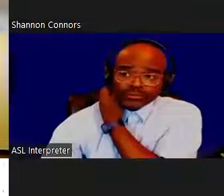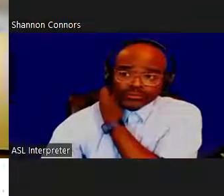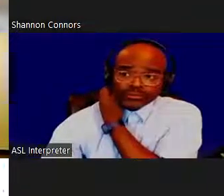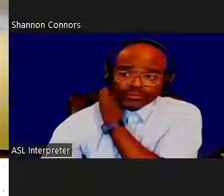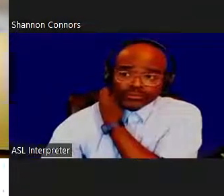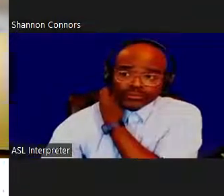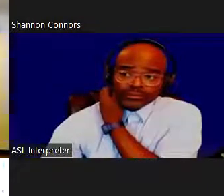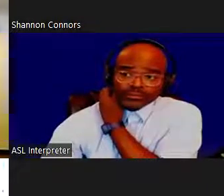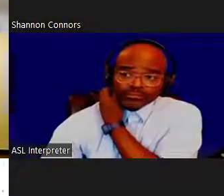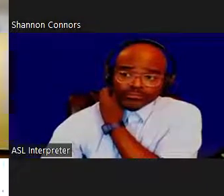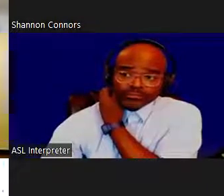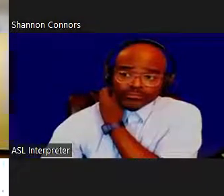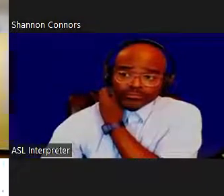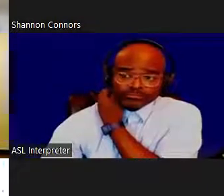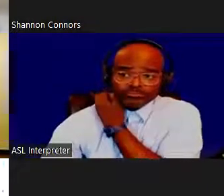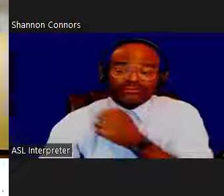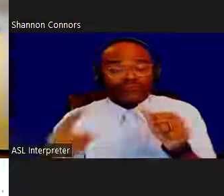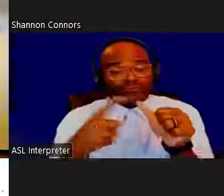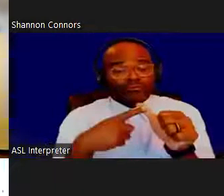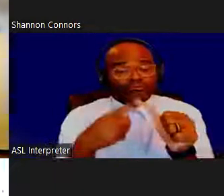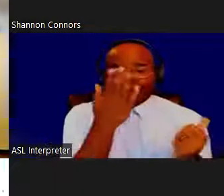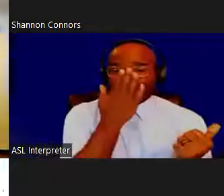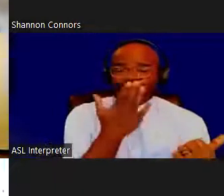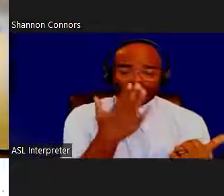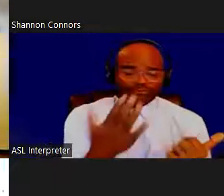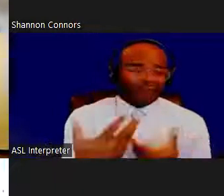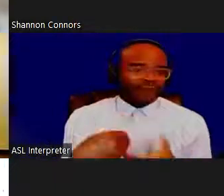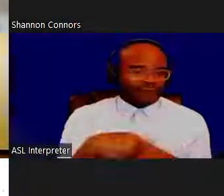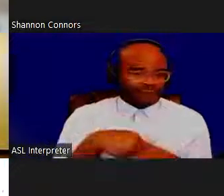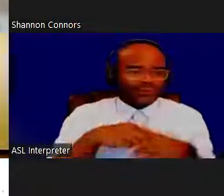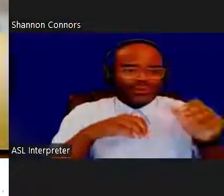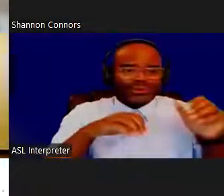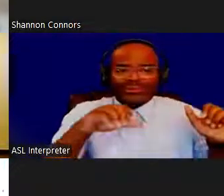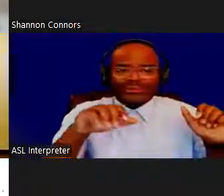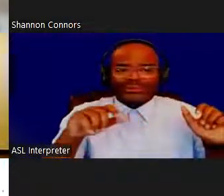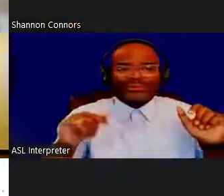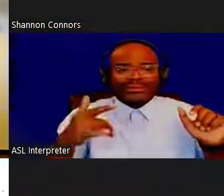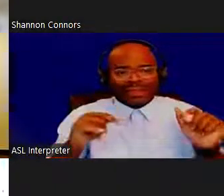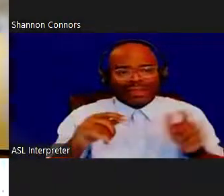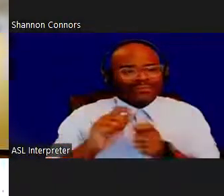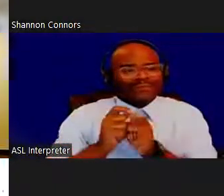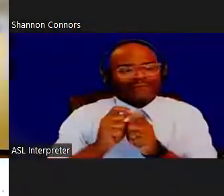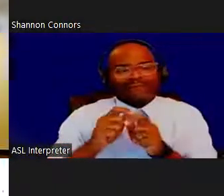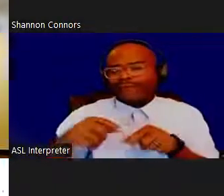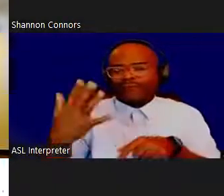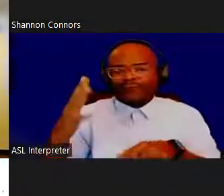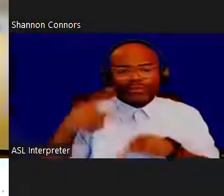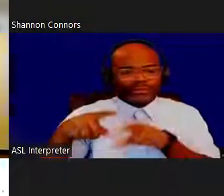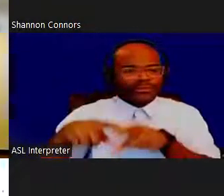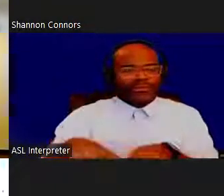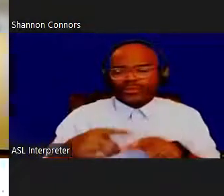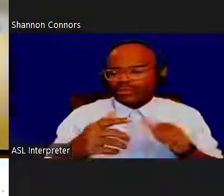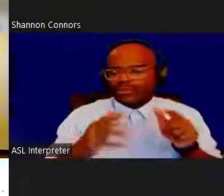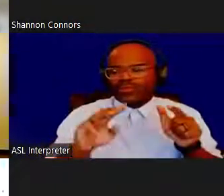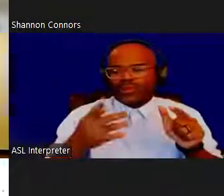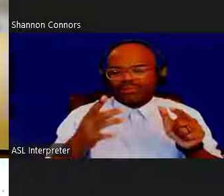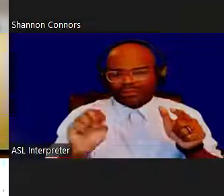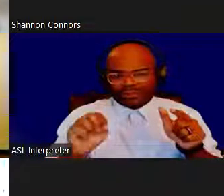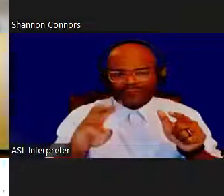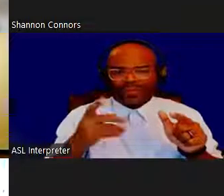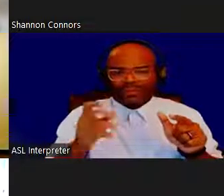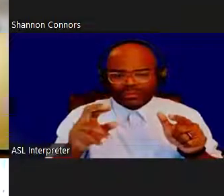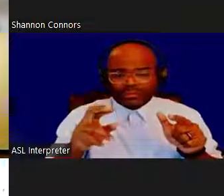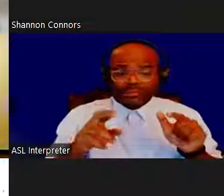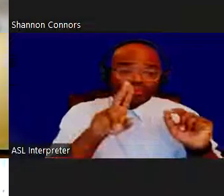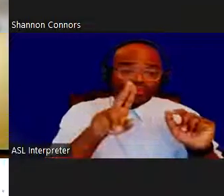So first and foremost, thank you for tuning in today for the Climate Adaptation for Forest-Dependent Wildlife webinar series. The U.S. Fish and